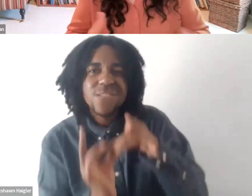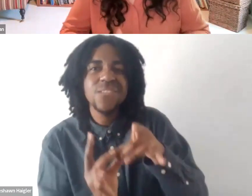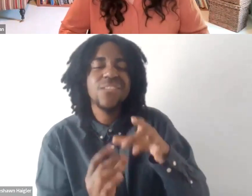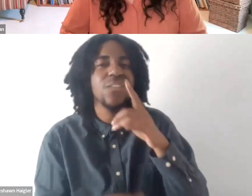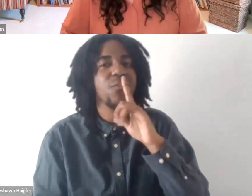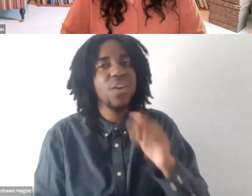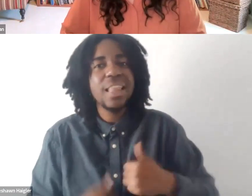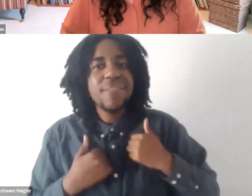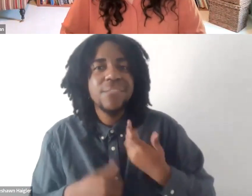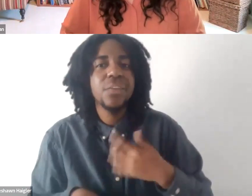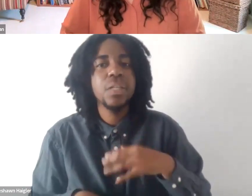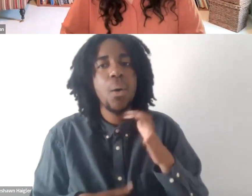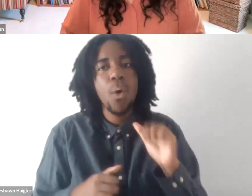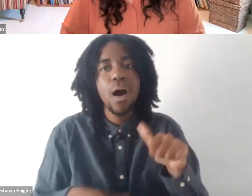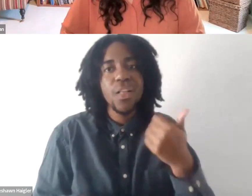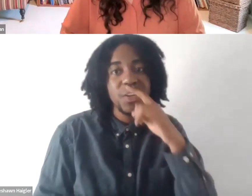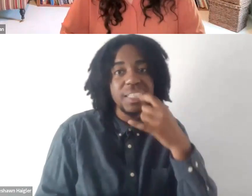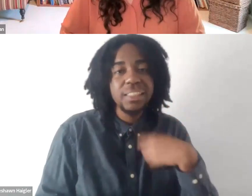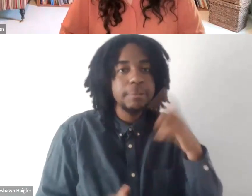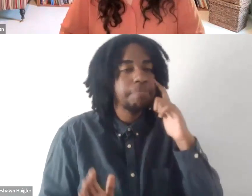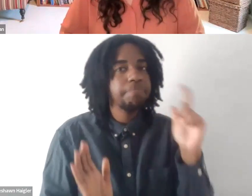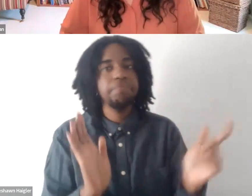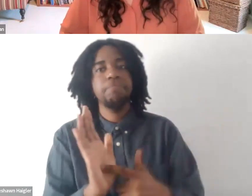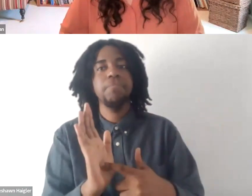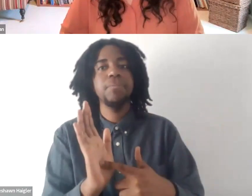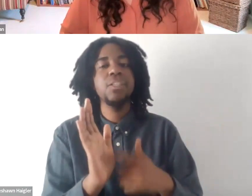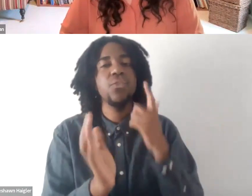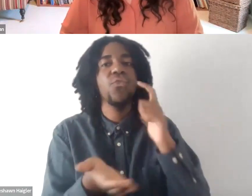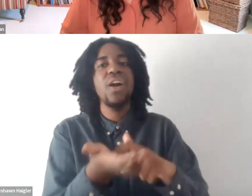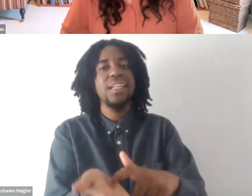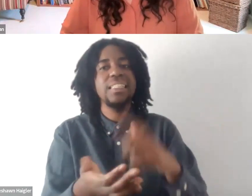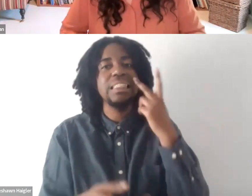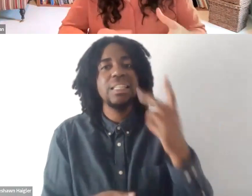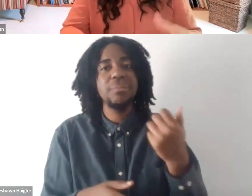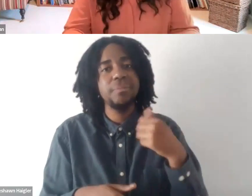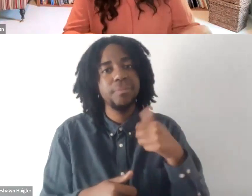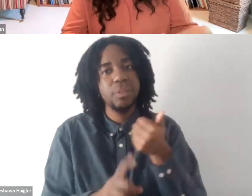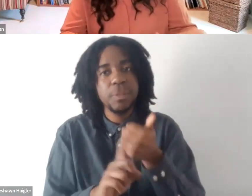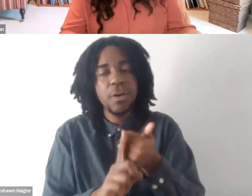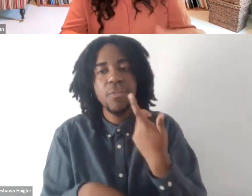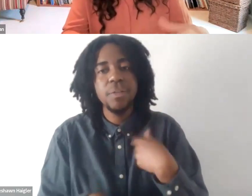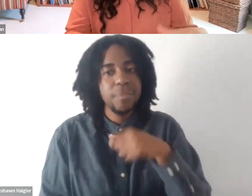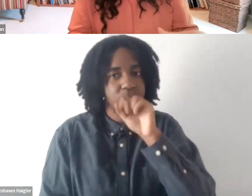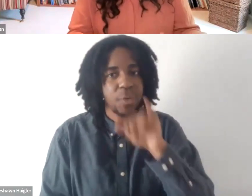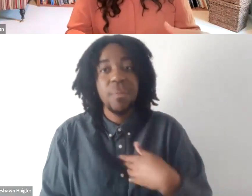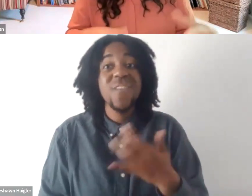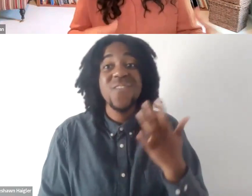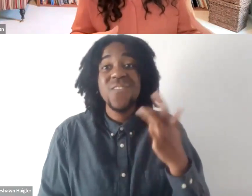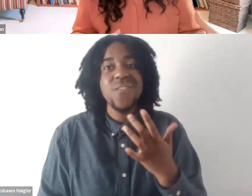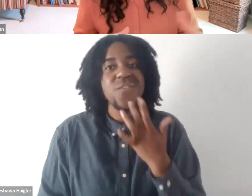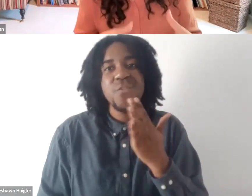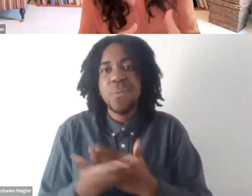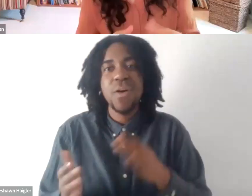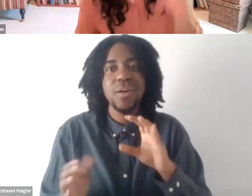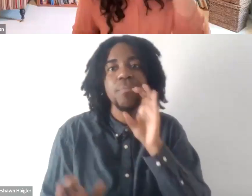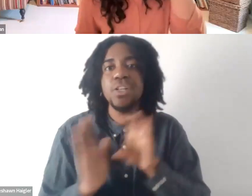recognize themselves and see themselves in it too. And I love that. I love that we all have that, sort of. One of my favorite spreads in the book is when Zain is sitting on